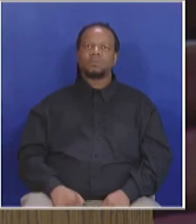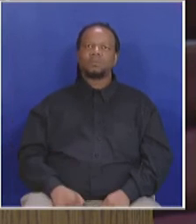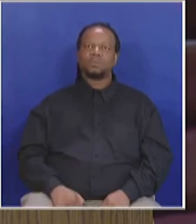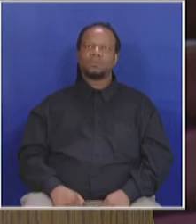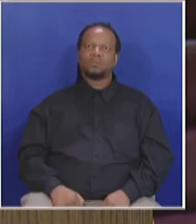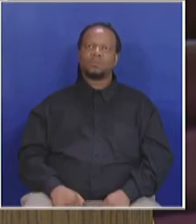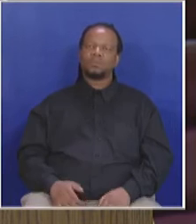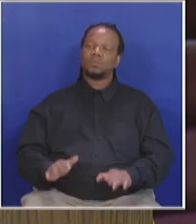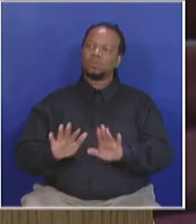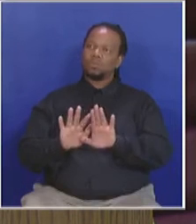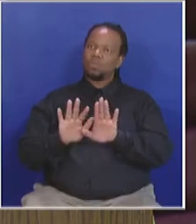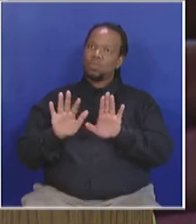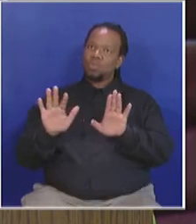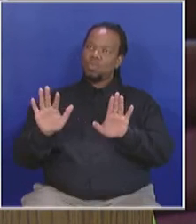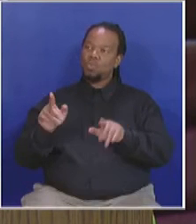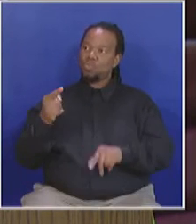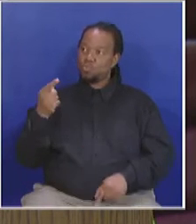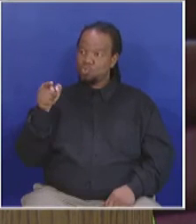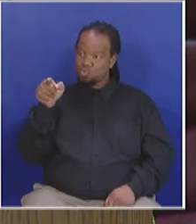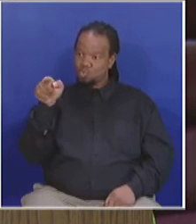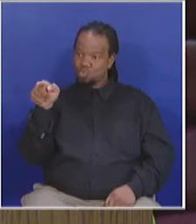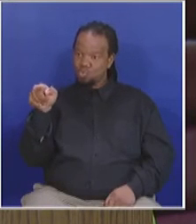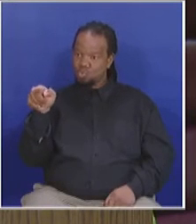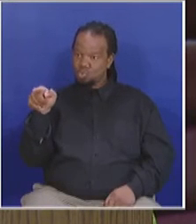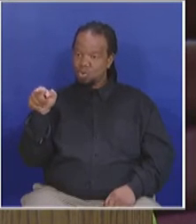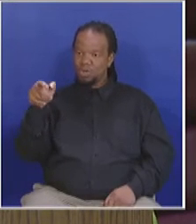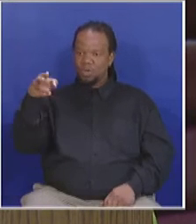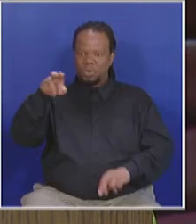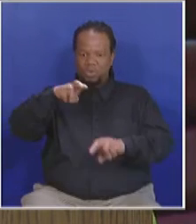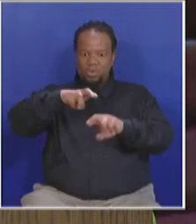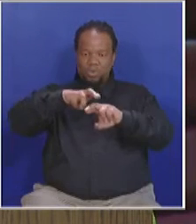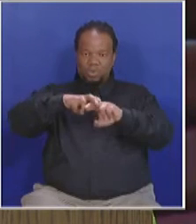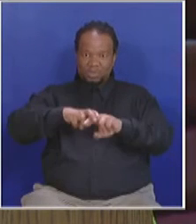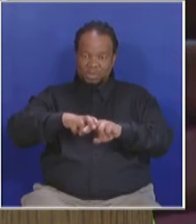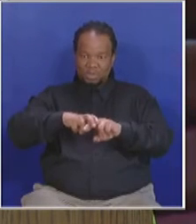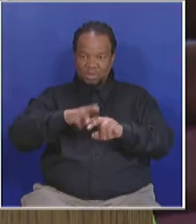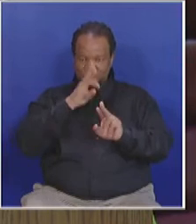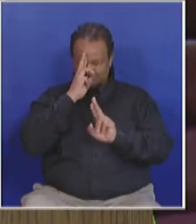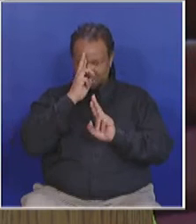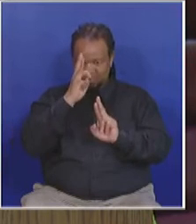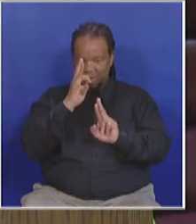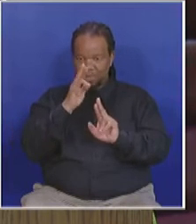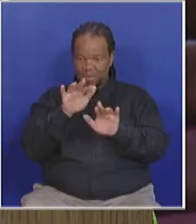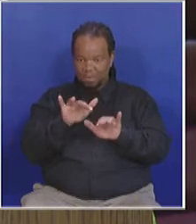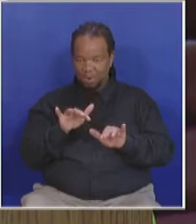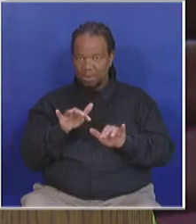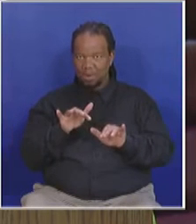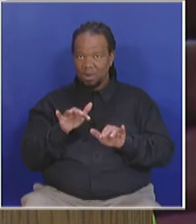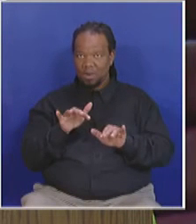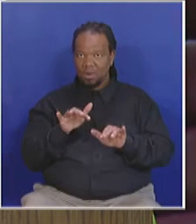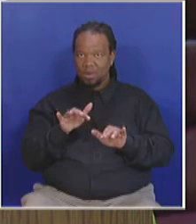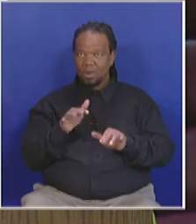No, you will either take and respect this house, take your seat.